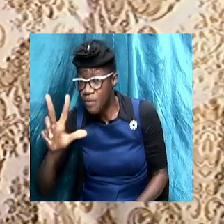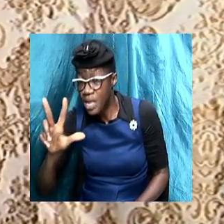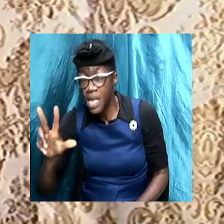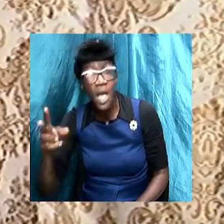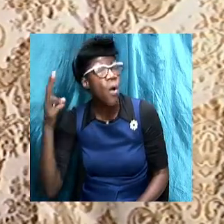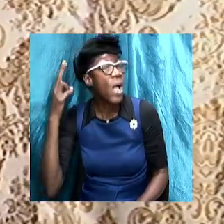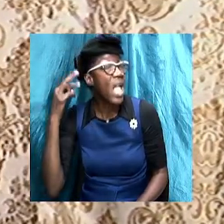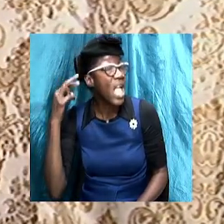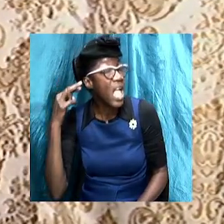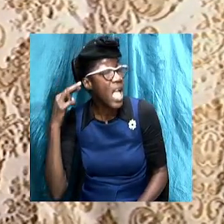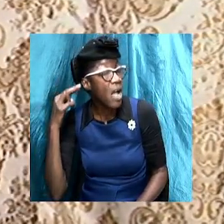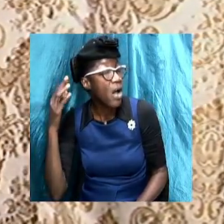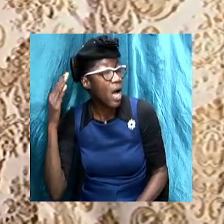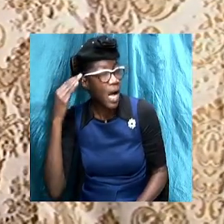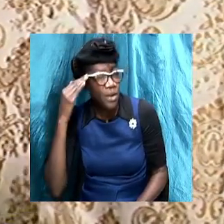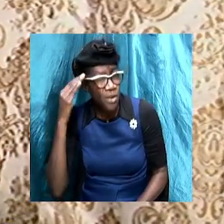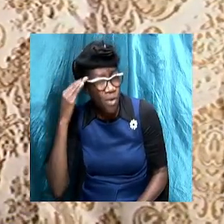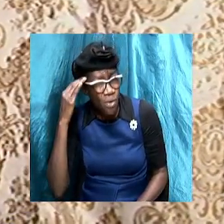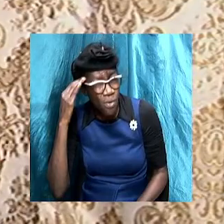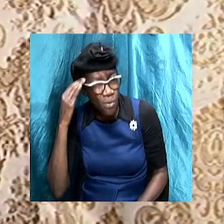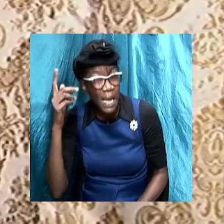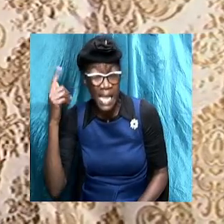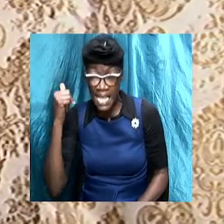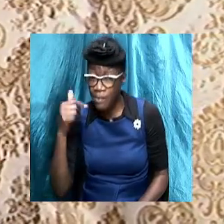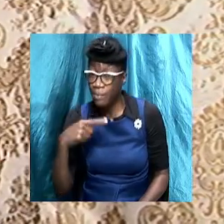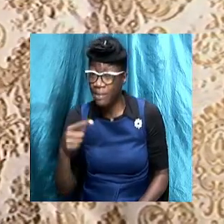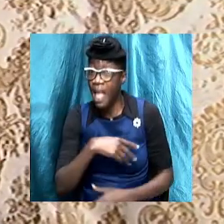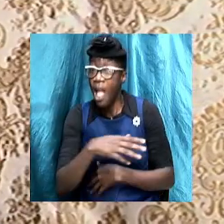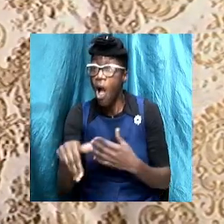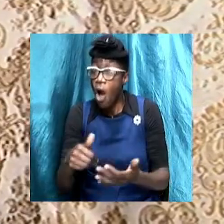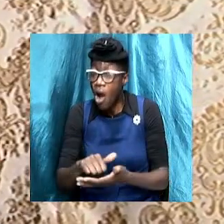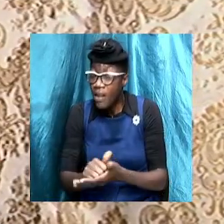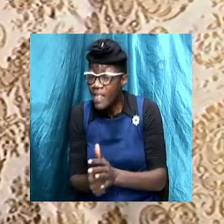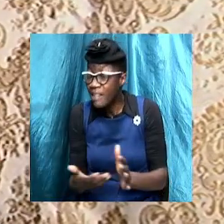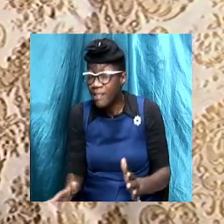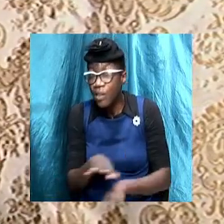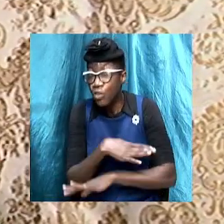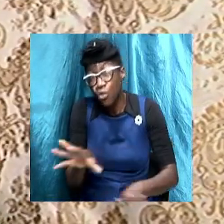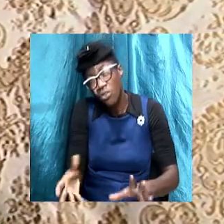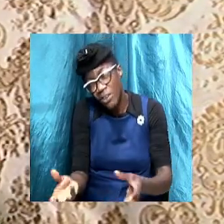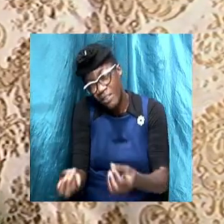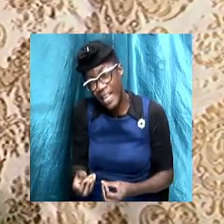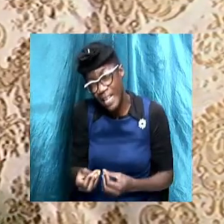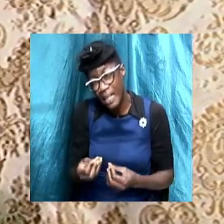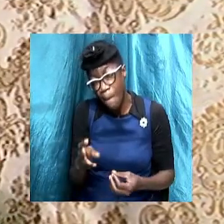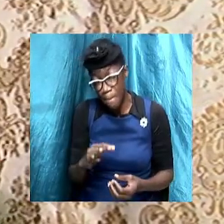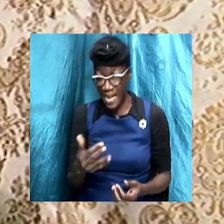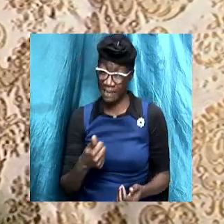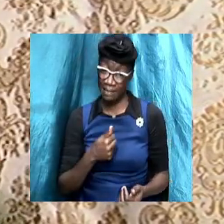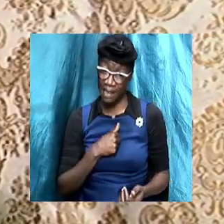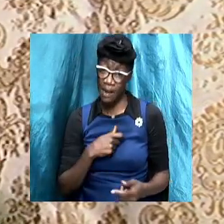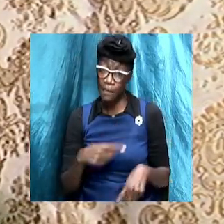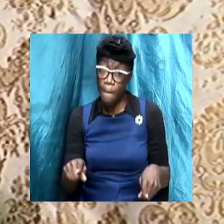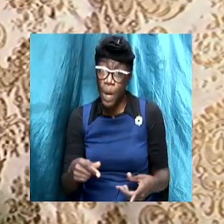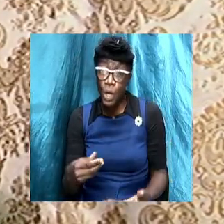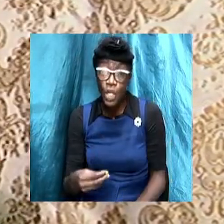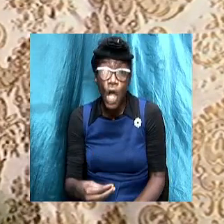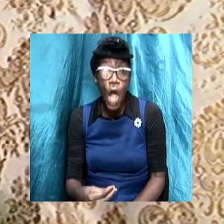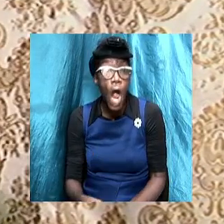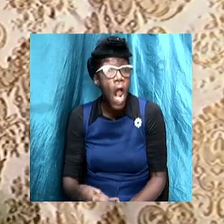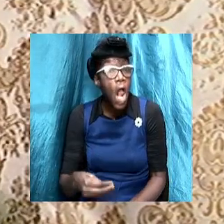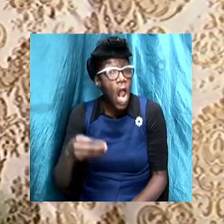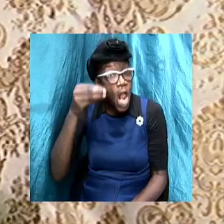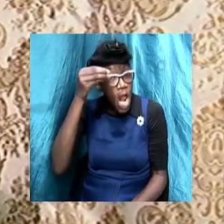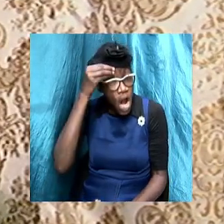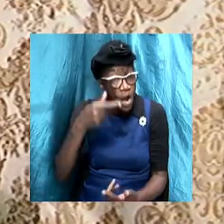have told us. So here Asaph is saying, all these things, he didn't just get it by himself. But he learned it from his fathers. He learned it